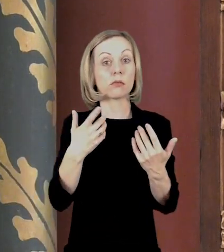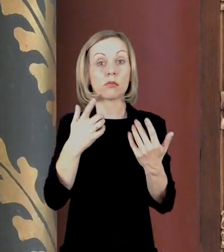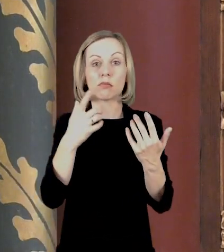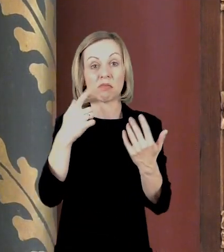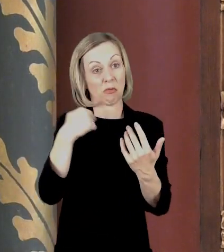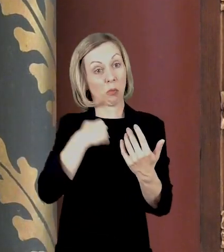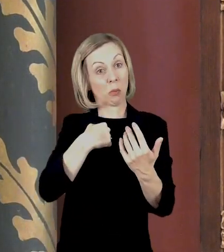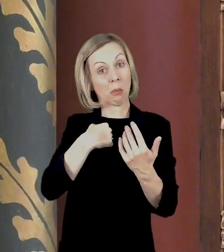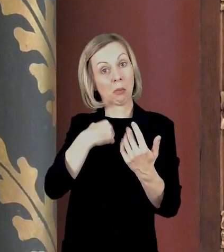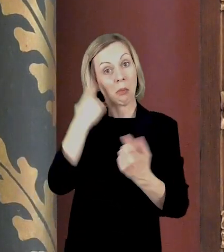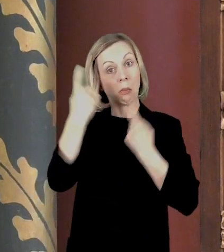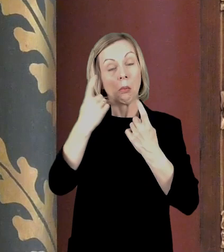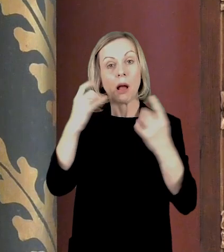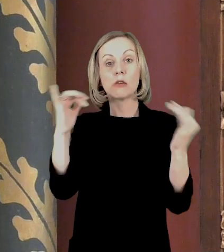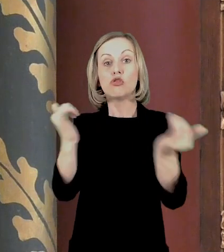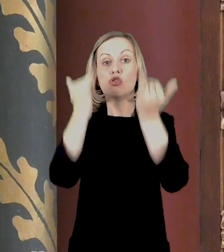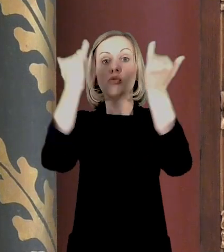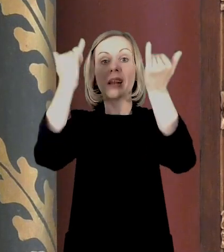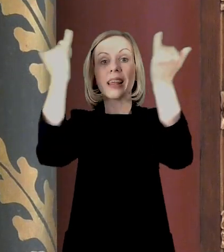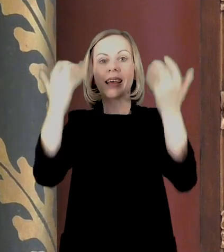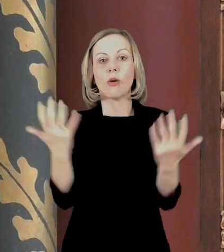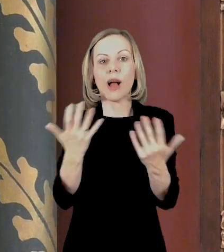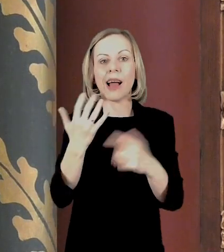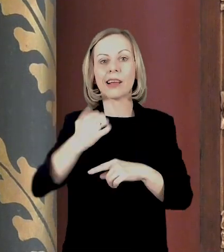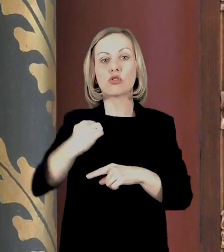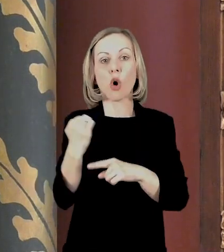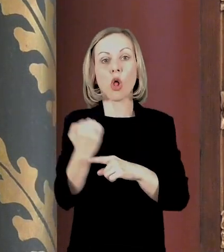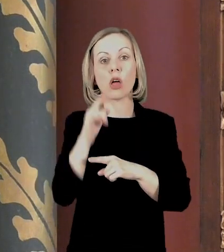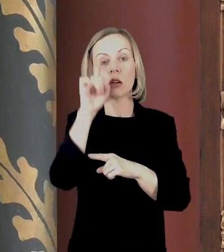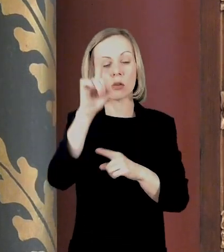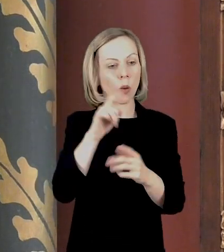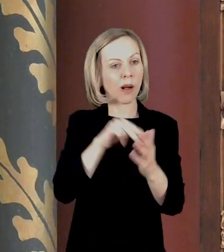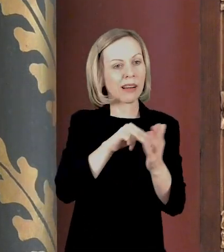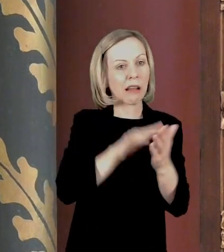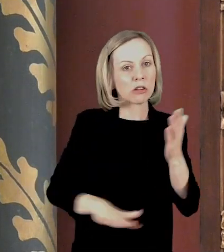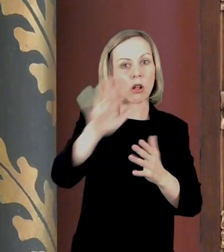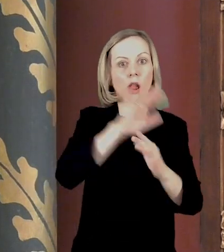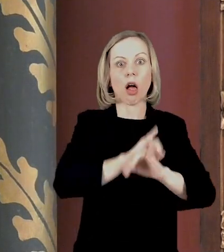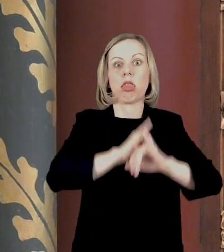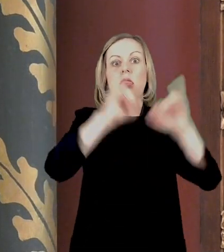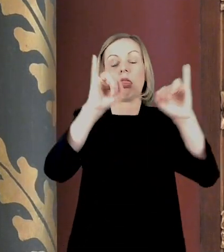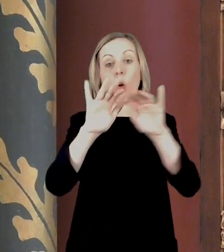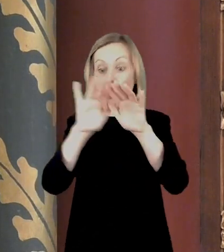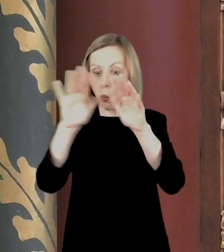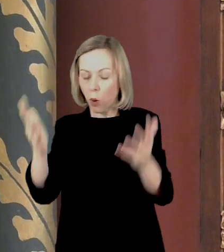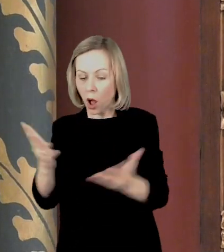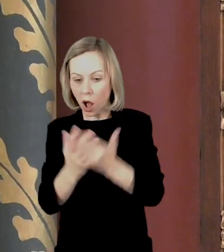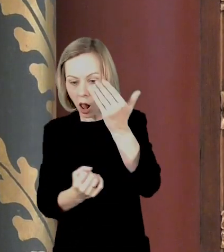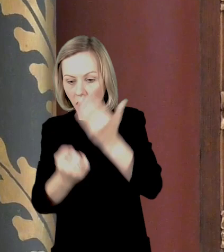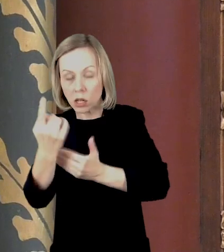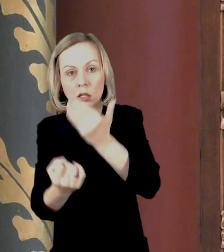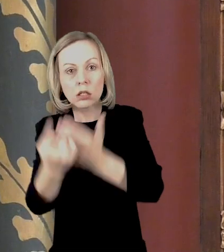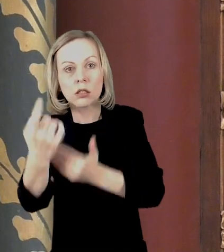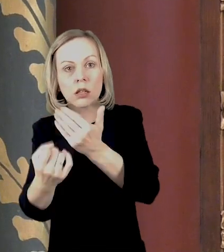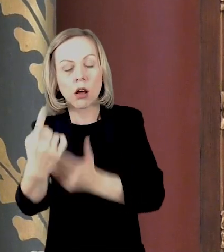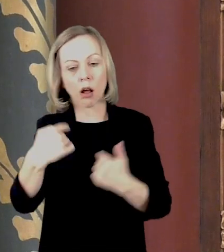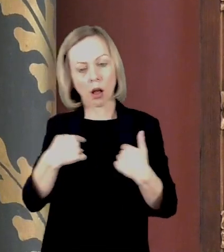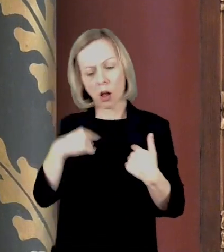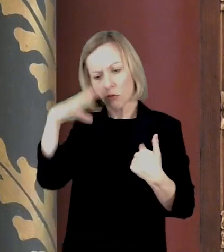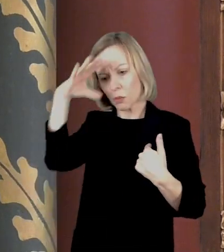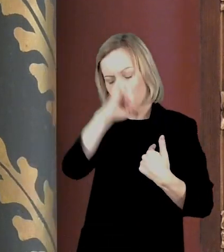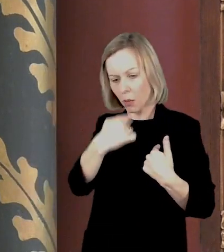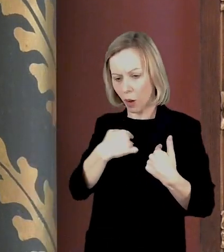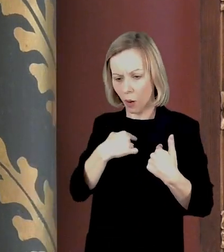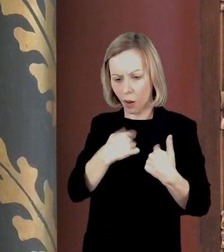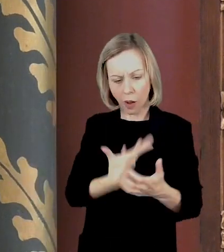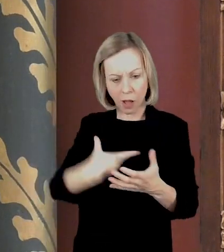Scotland, times of national crisis, significant moments in world affairs through which we have